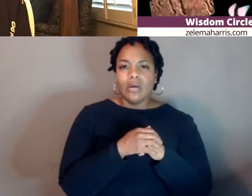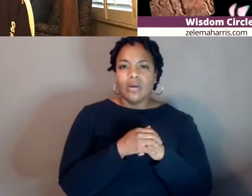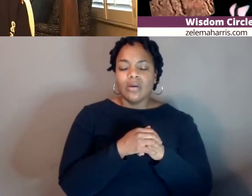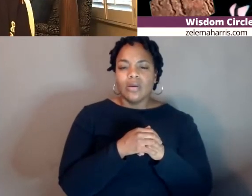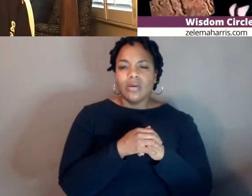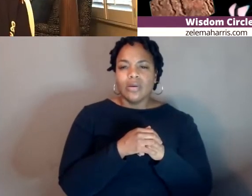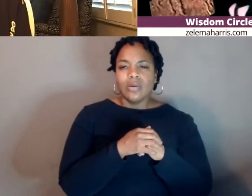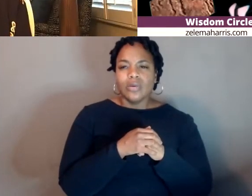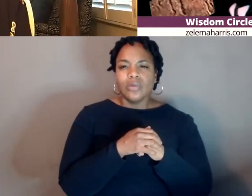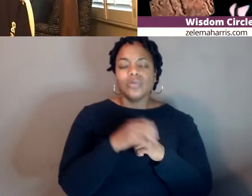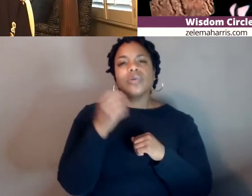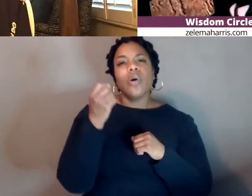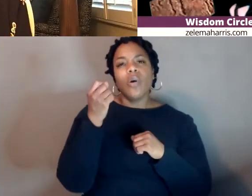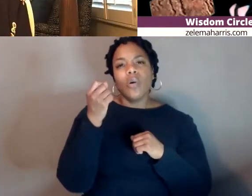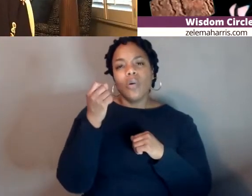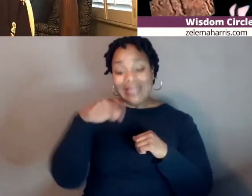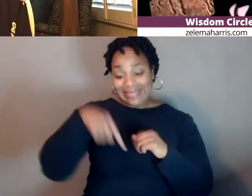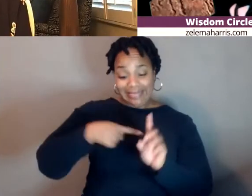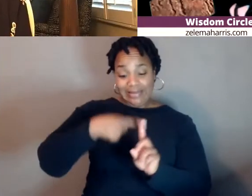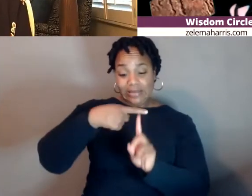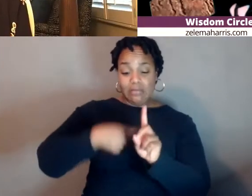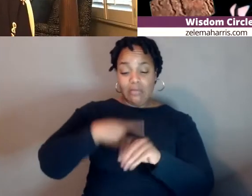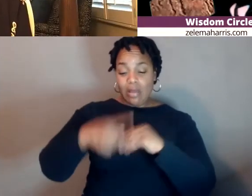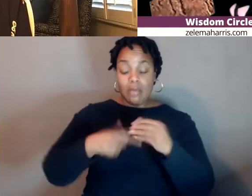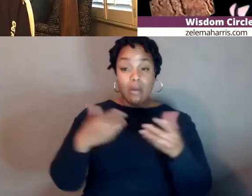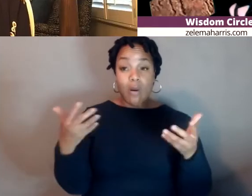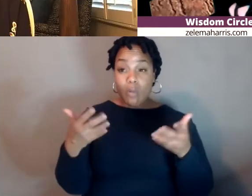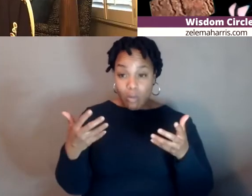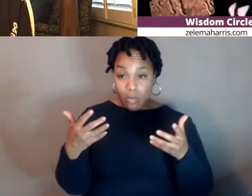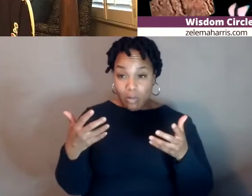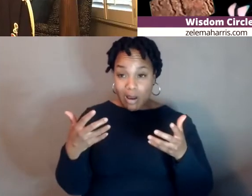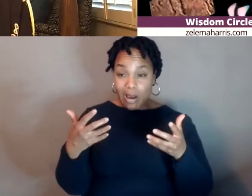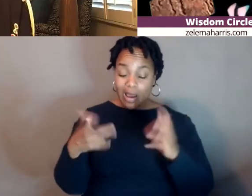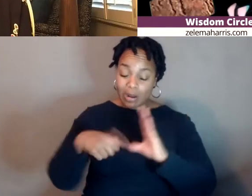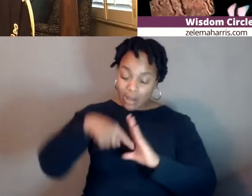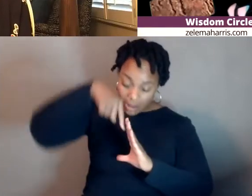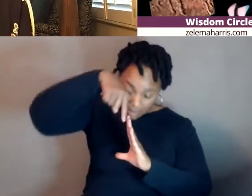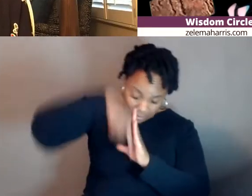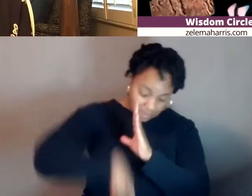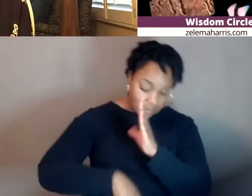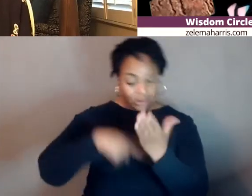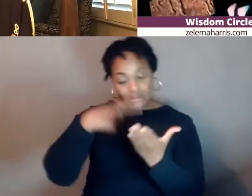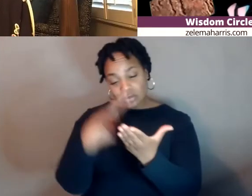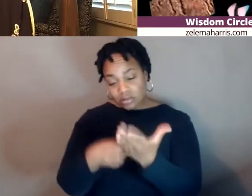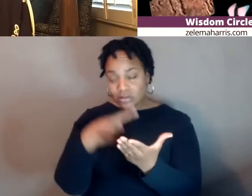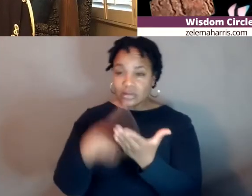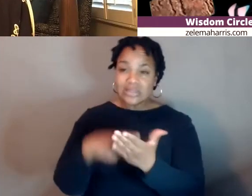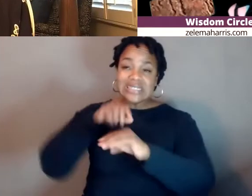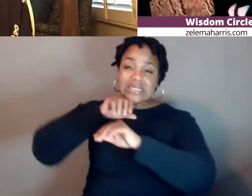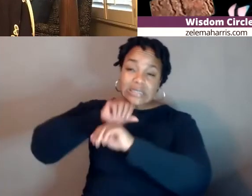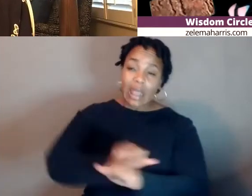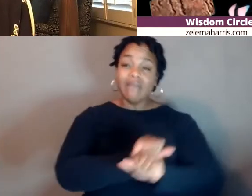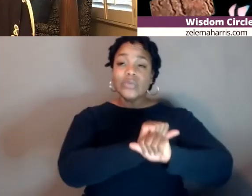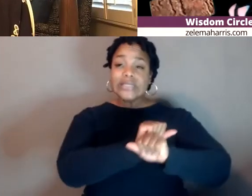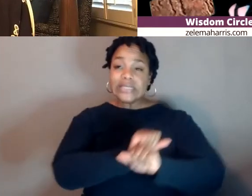is delving into slavery. You can't talk about Black history unless